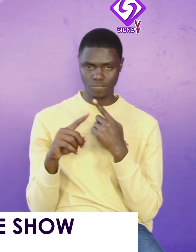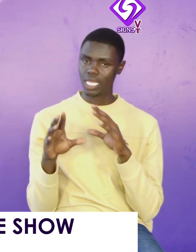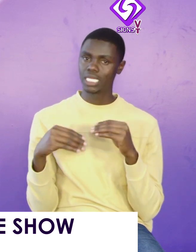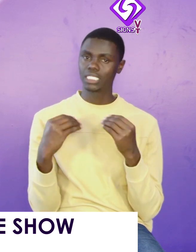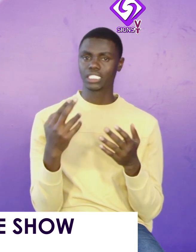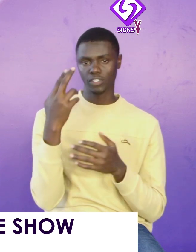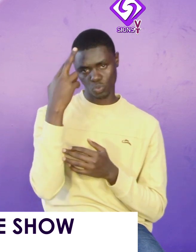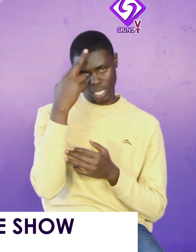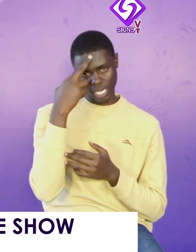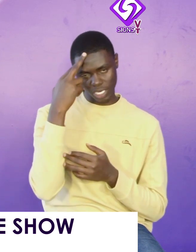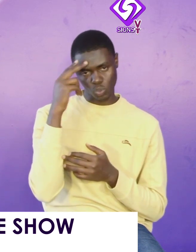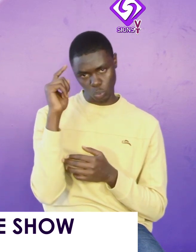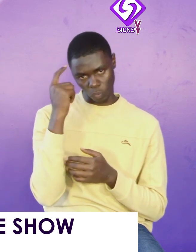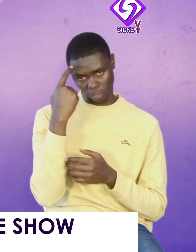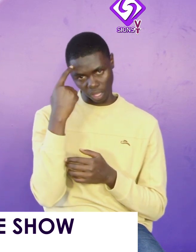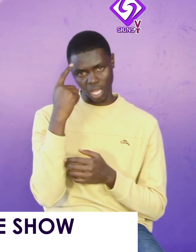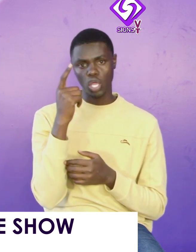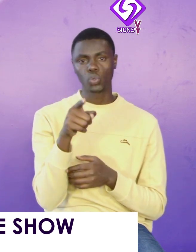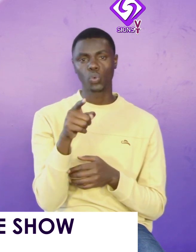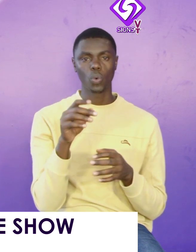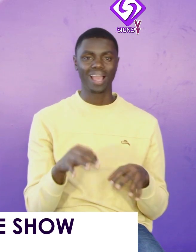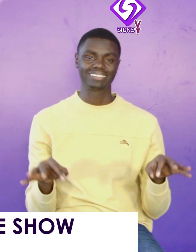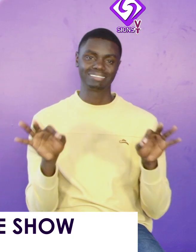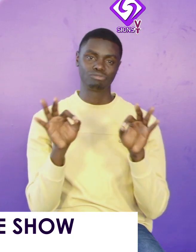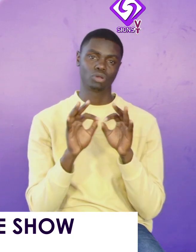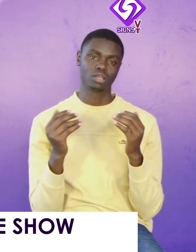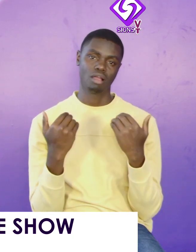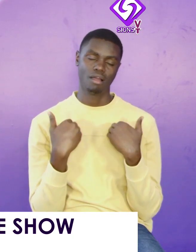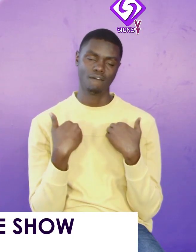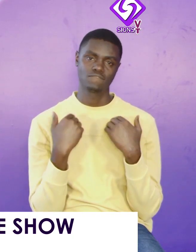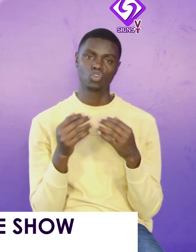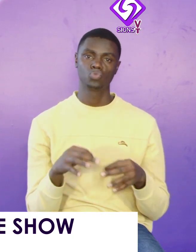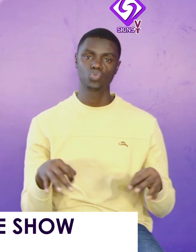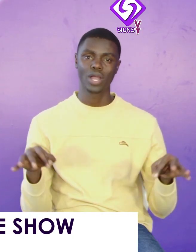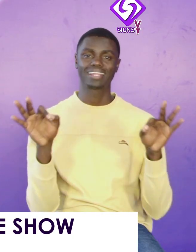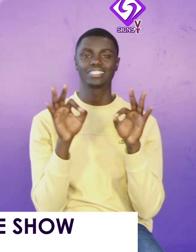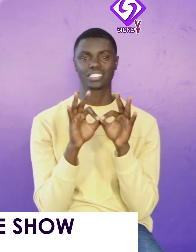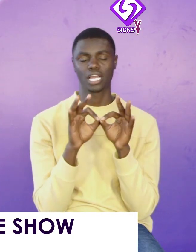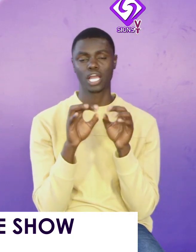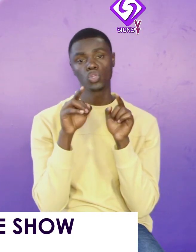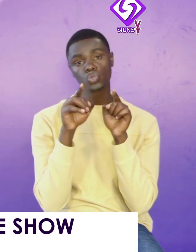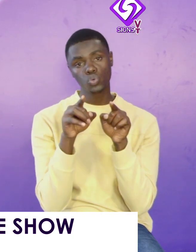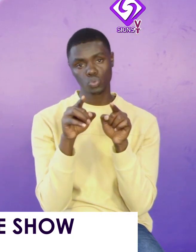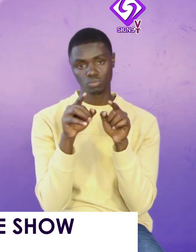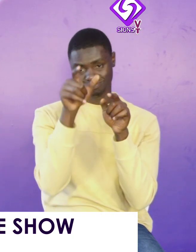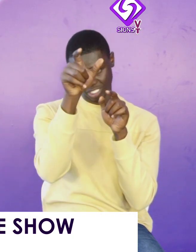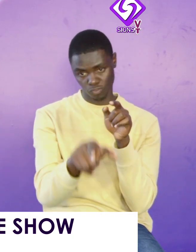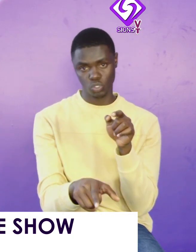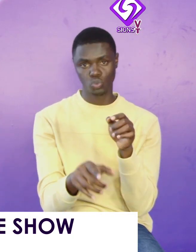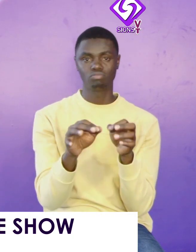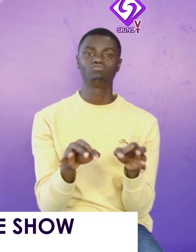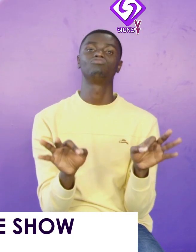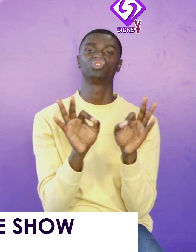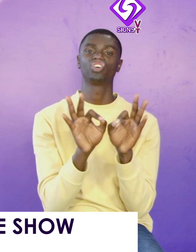to think. You are a treasure. You are a treasure. You as an individual, the power of